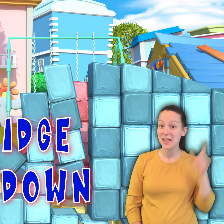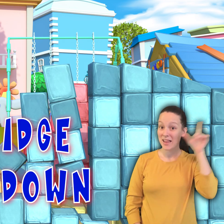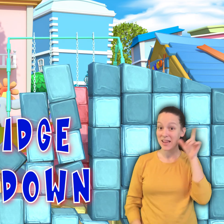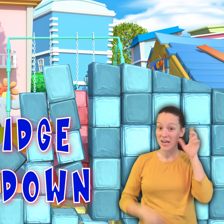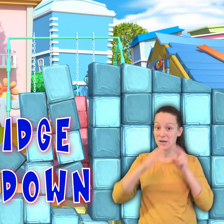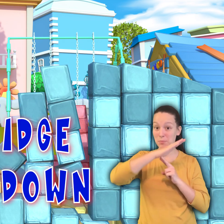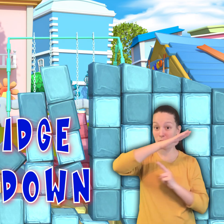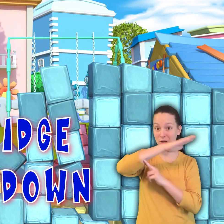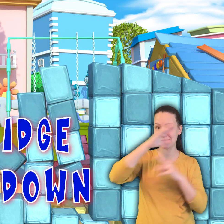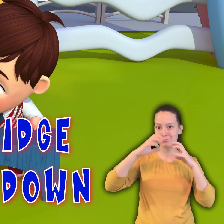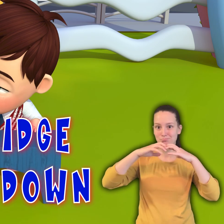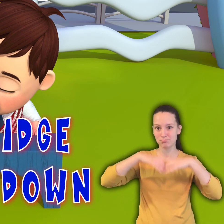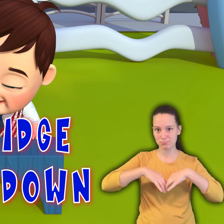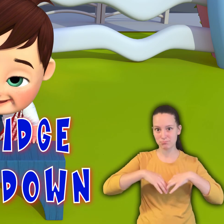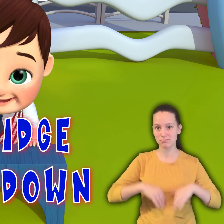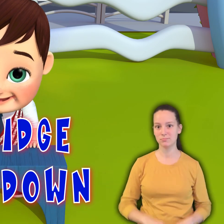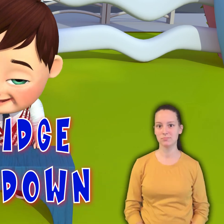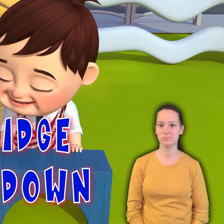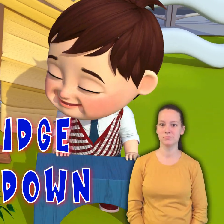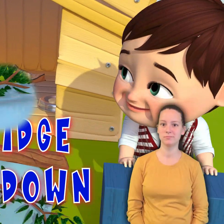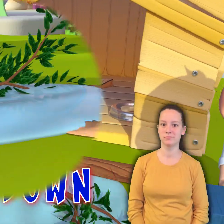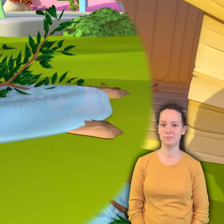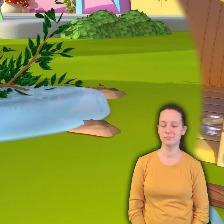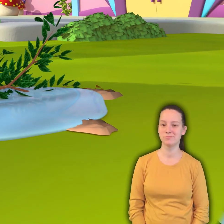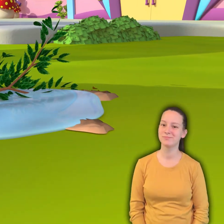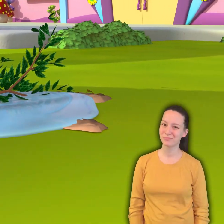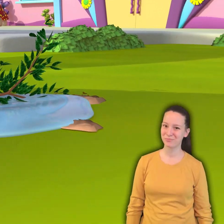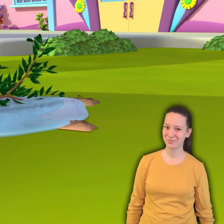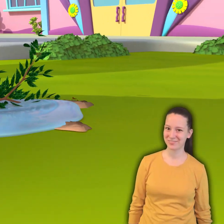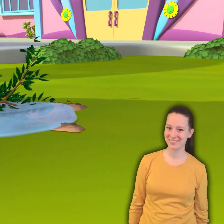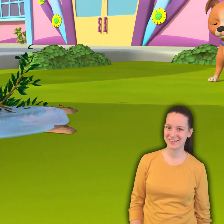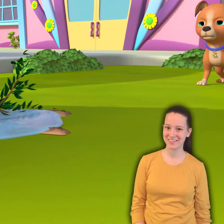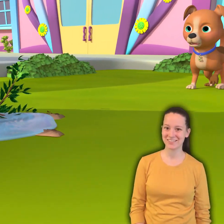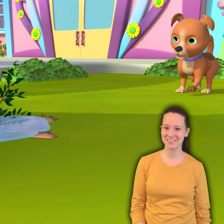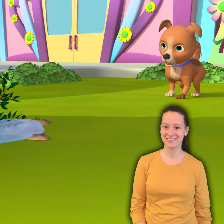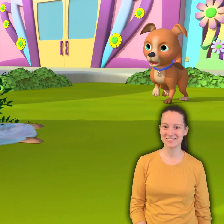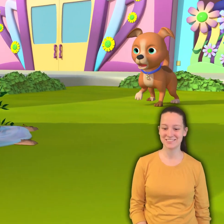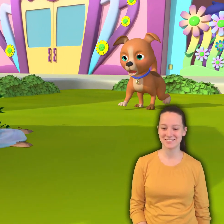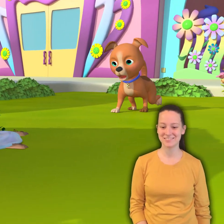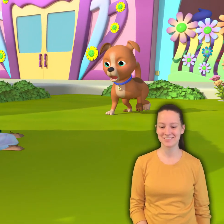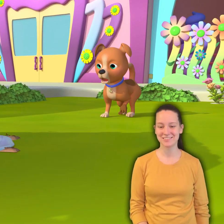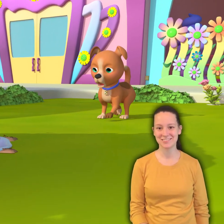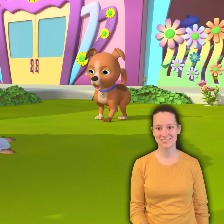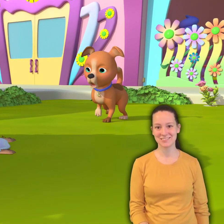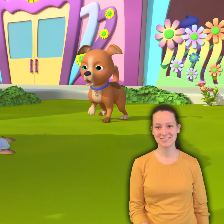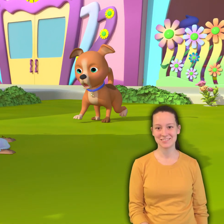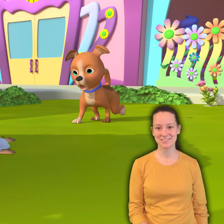London Bridge is Falling Down foreign